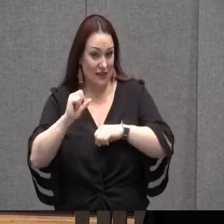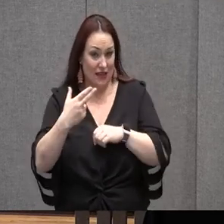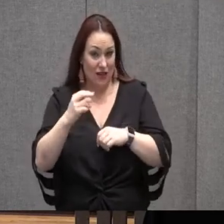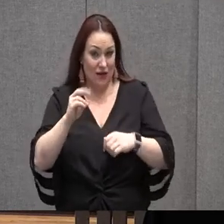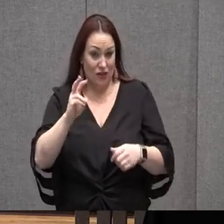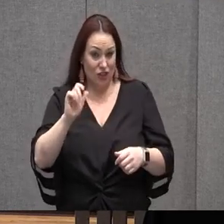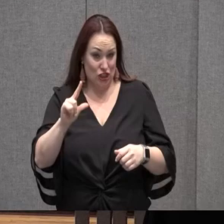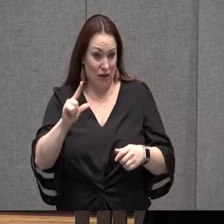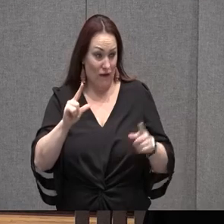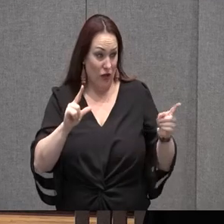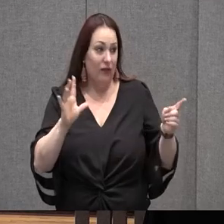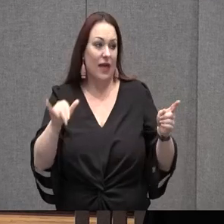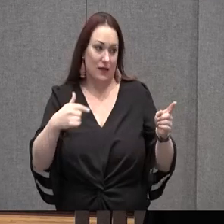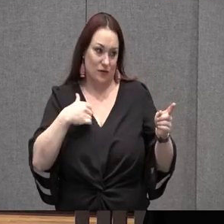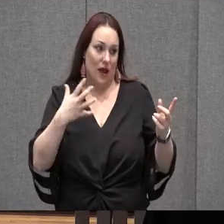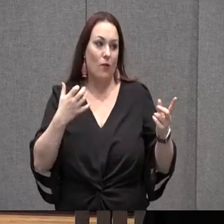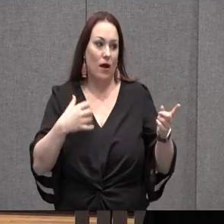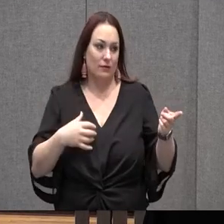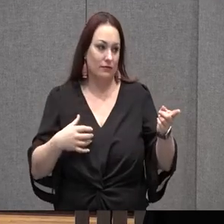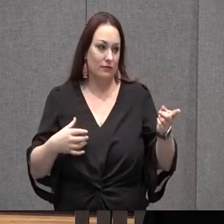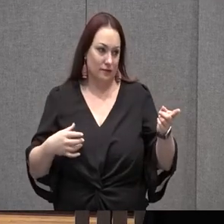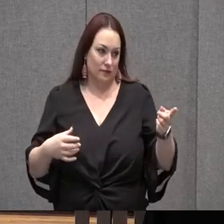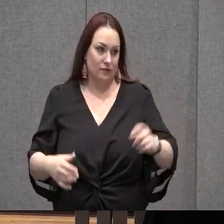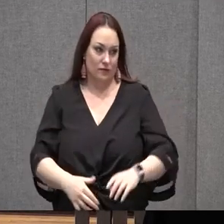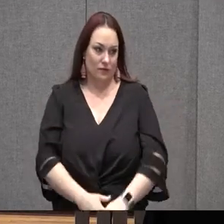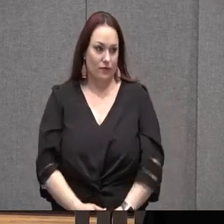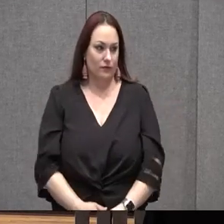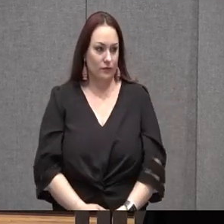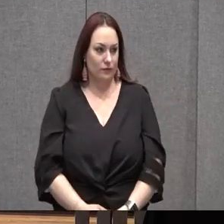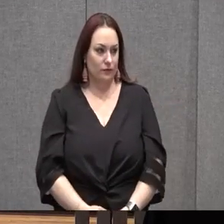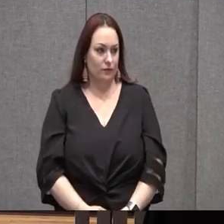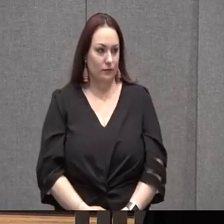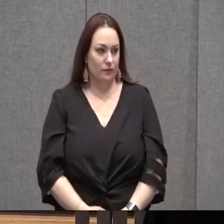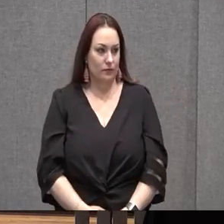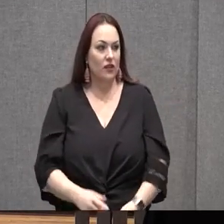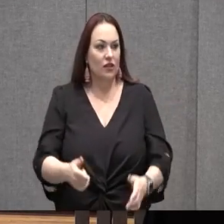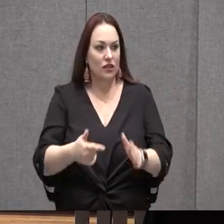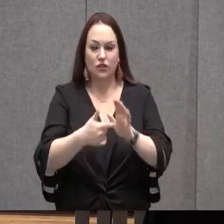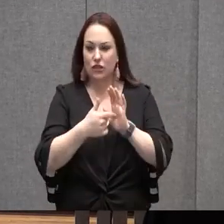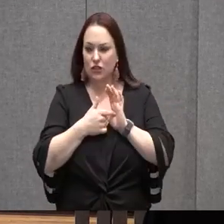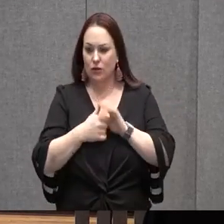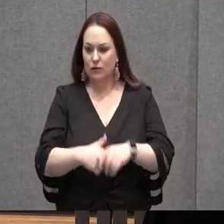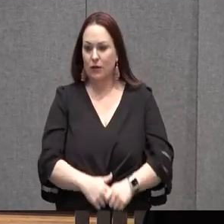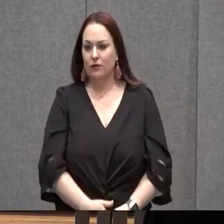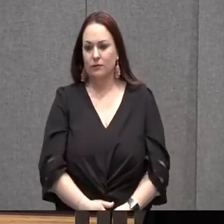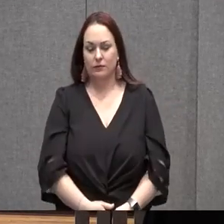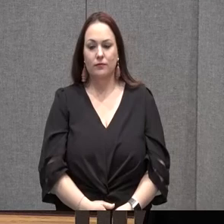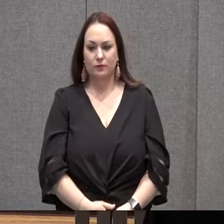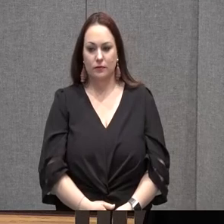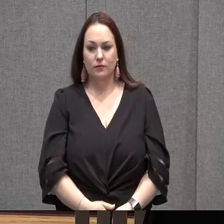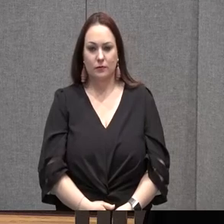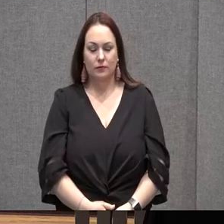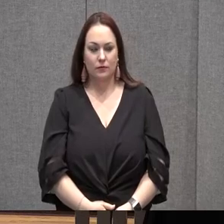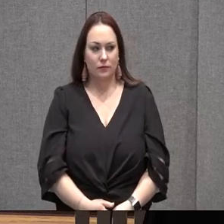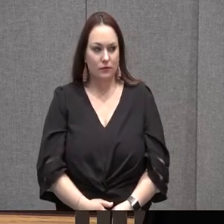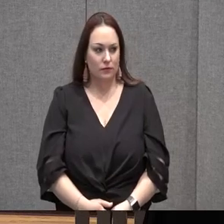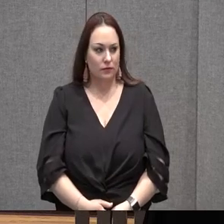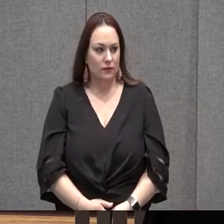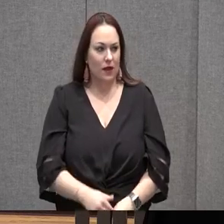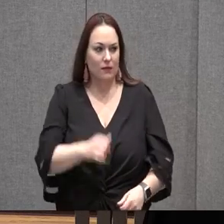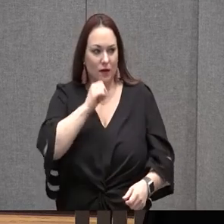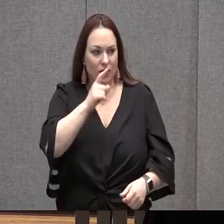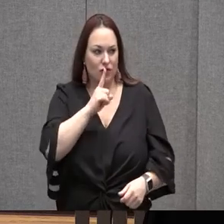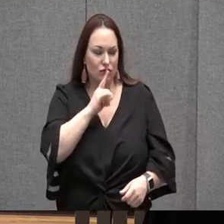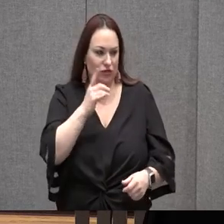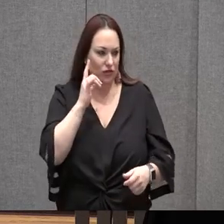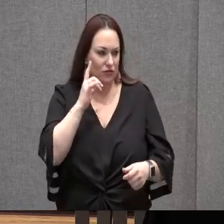right there? That's what I remember her showing me. And I'm not sure how she did it. I think I'm going to might have her